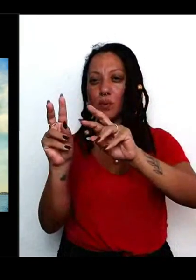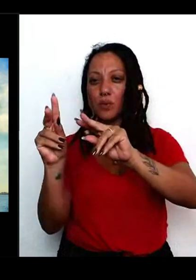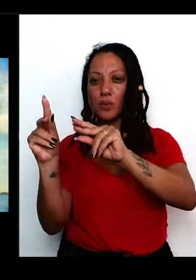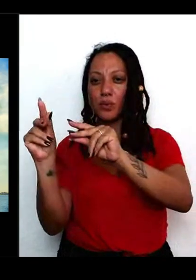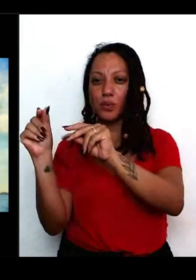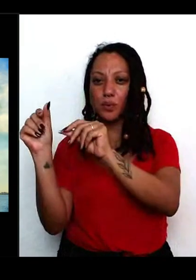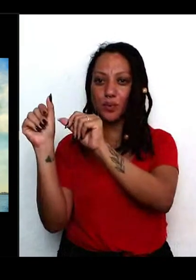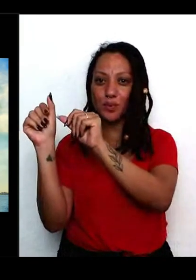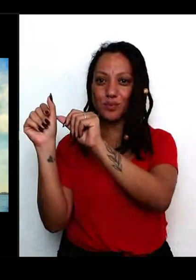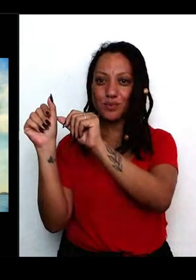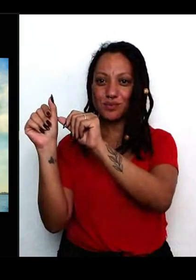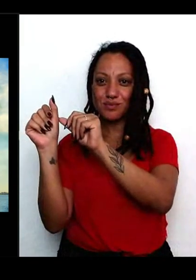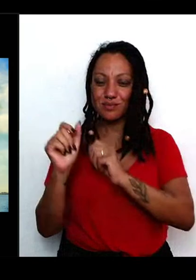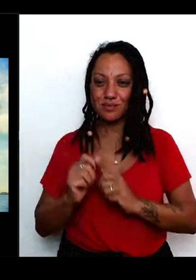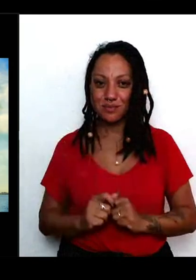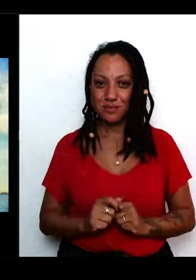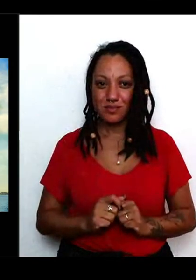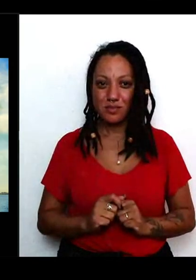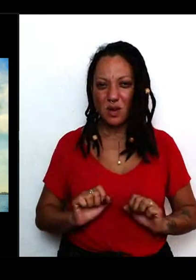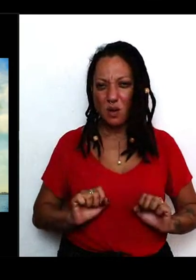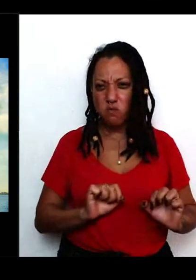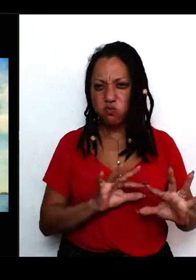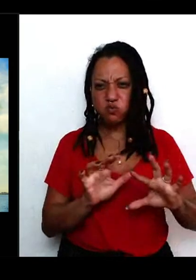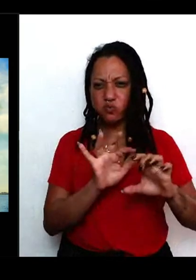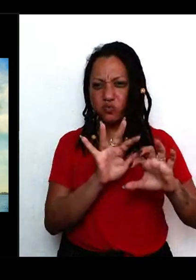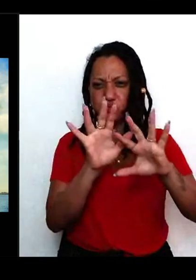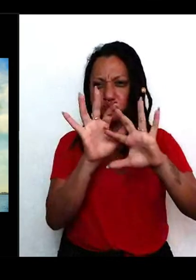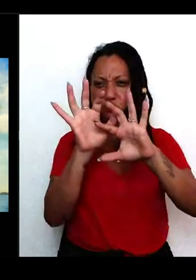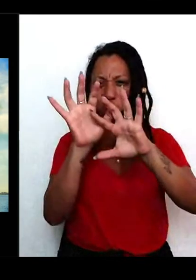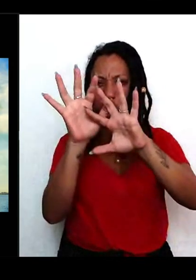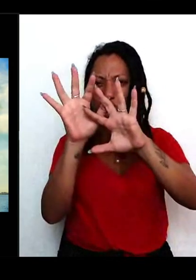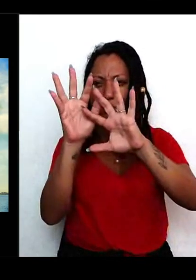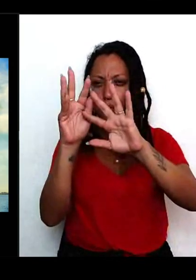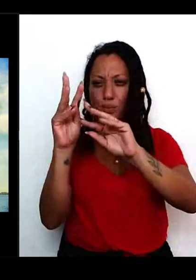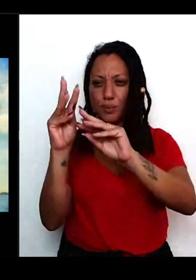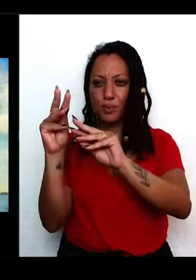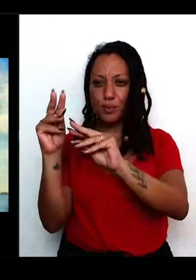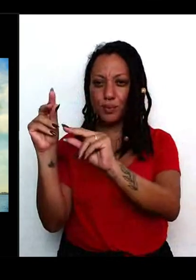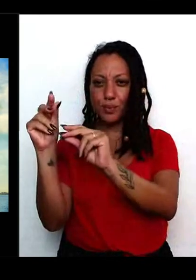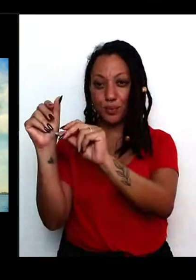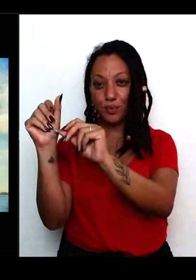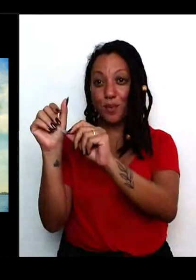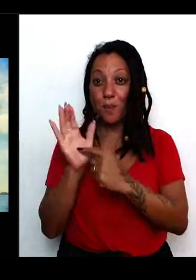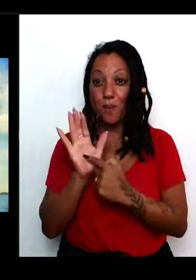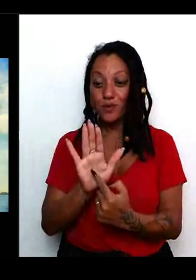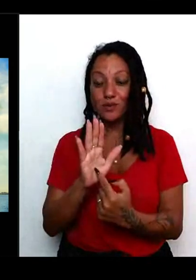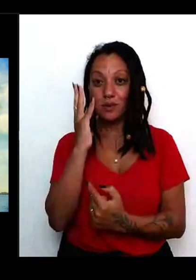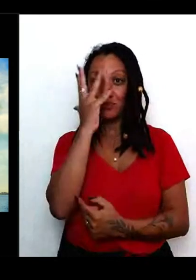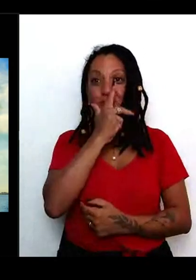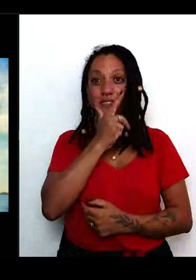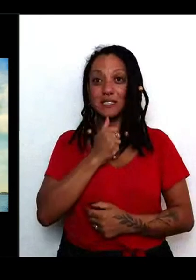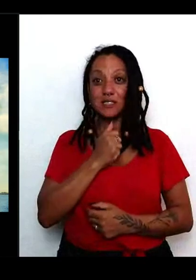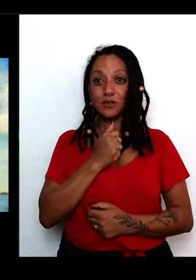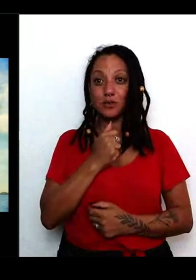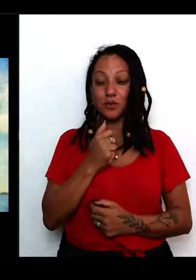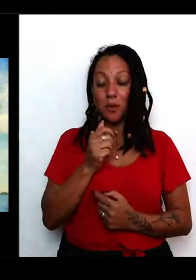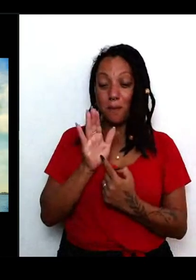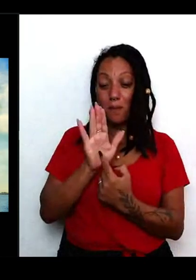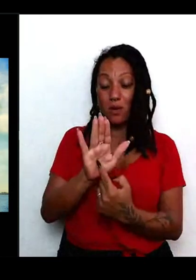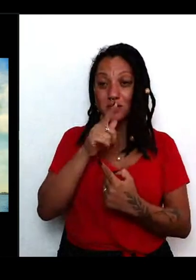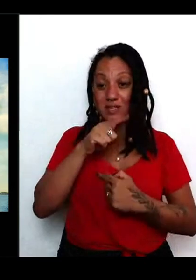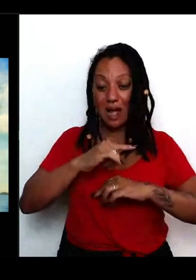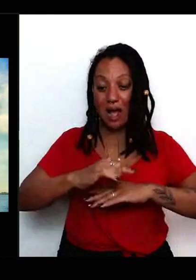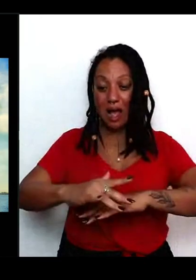and fragility of the Waterfront the landscape and our Earth